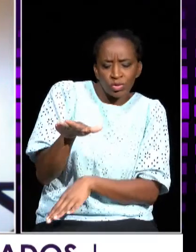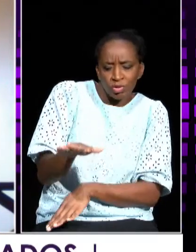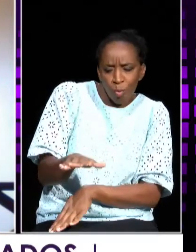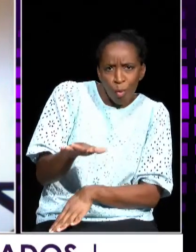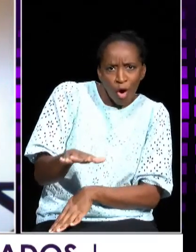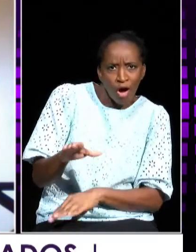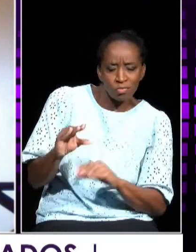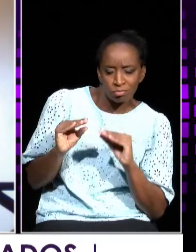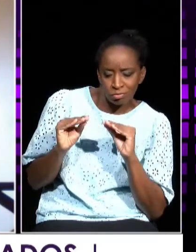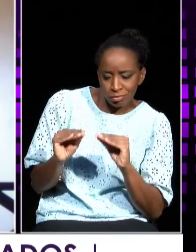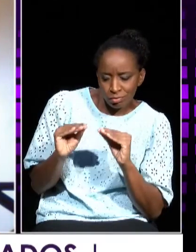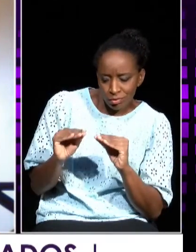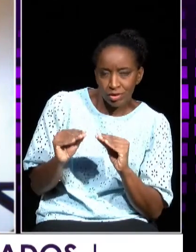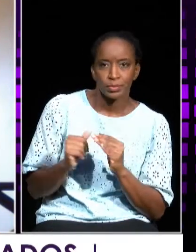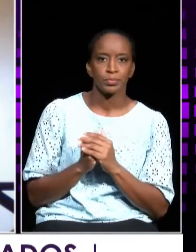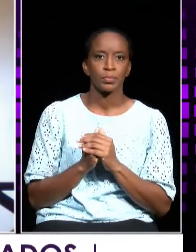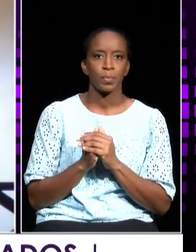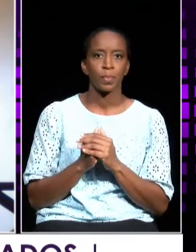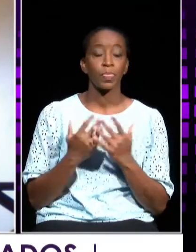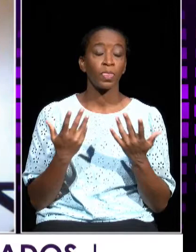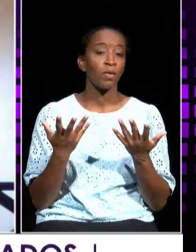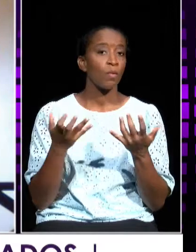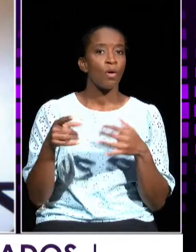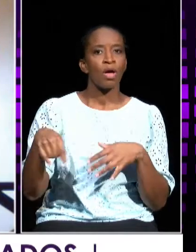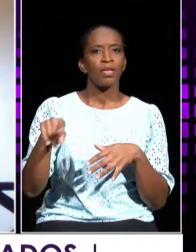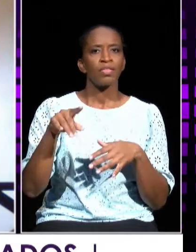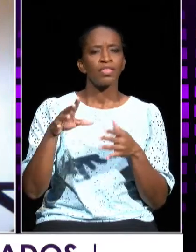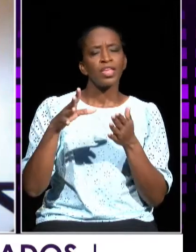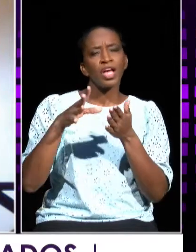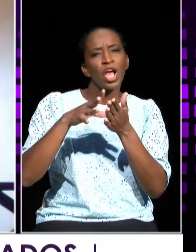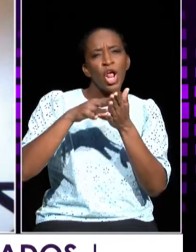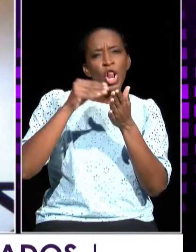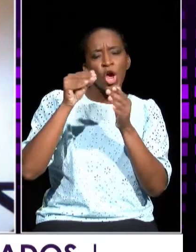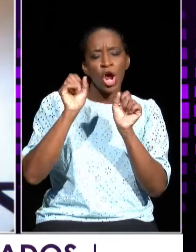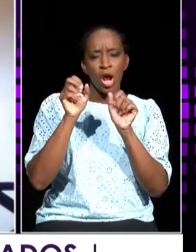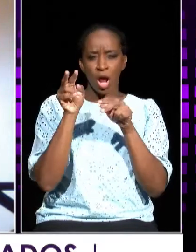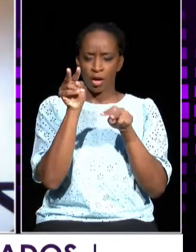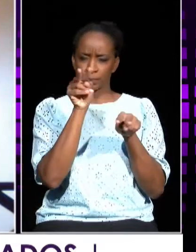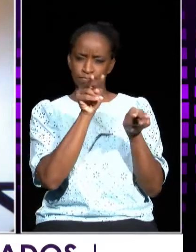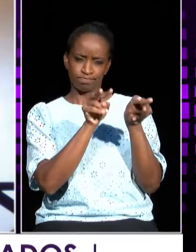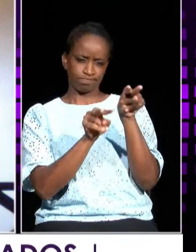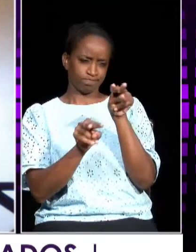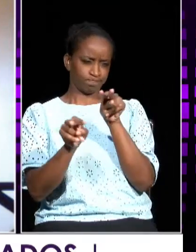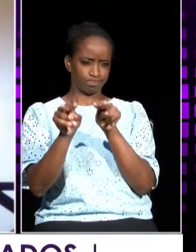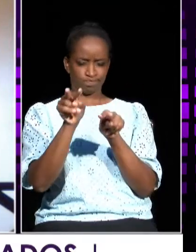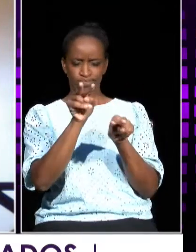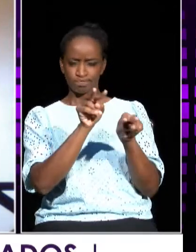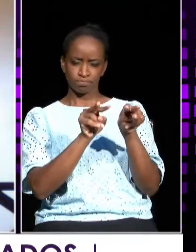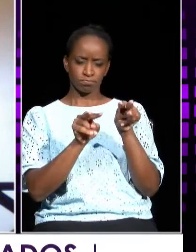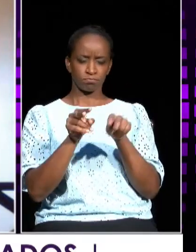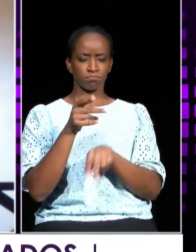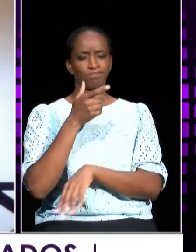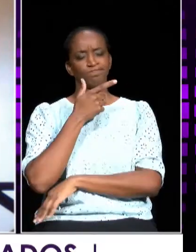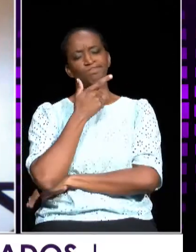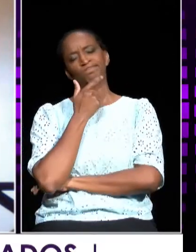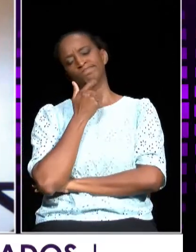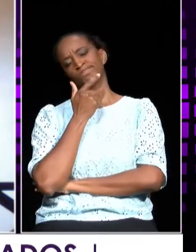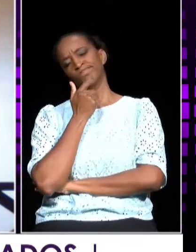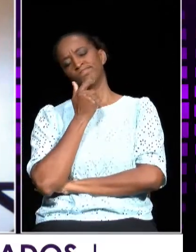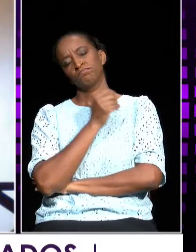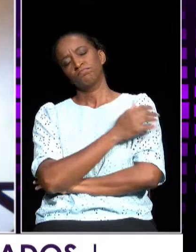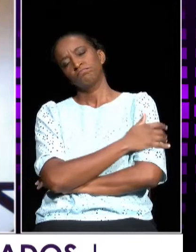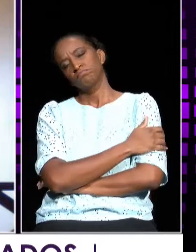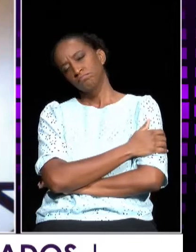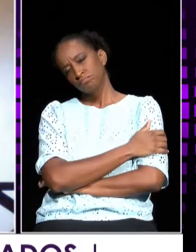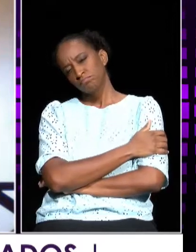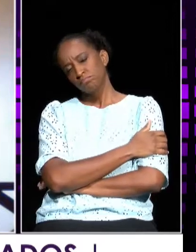about choices, we talk about making a decision between two or more possibilities. So are we from a very